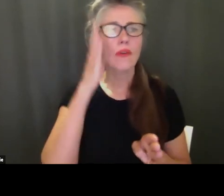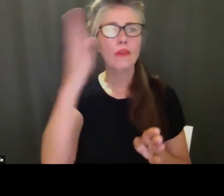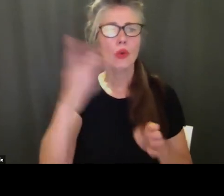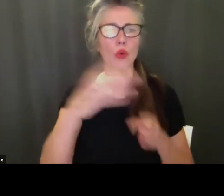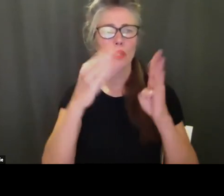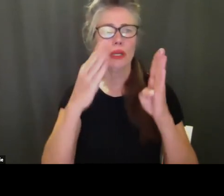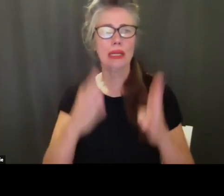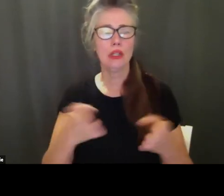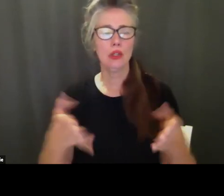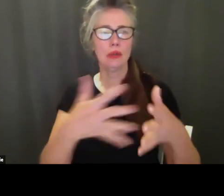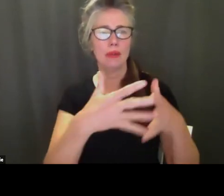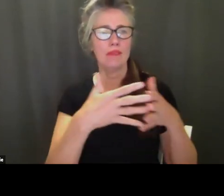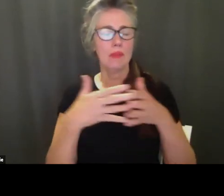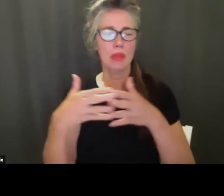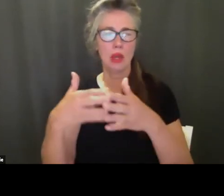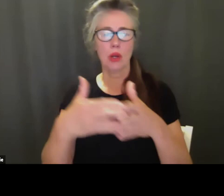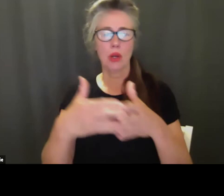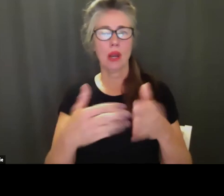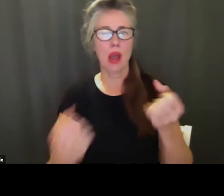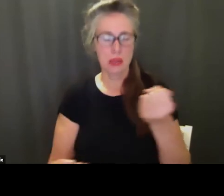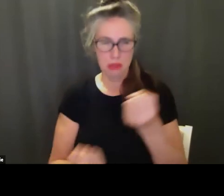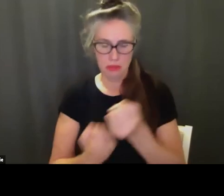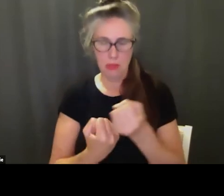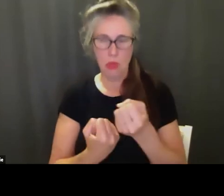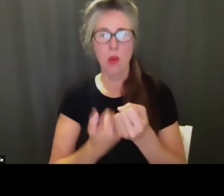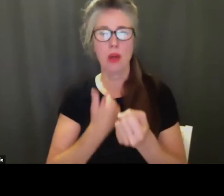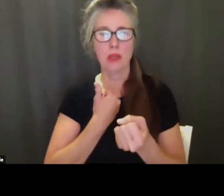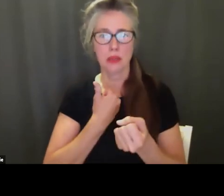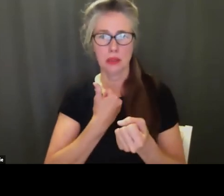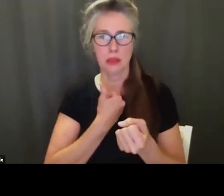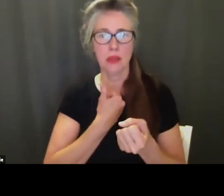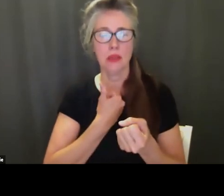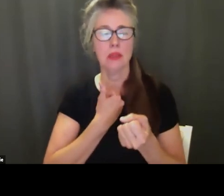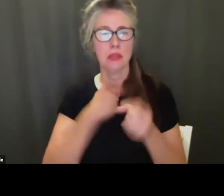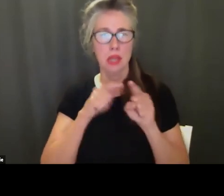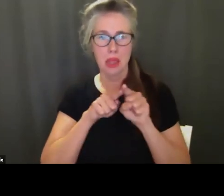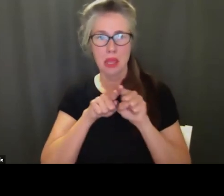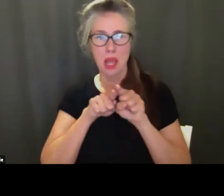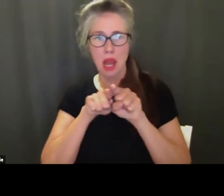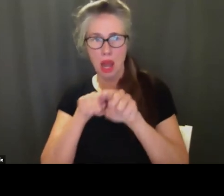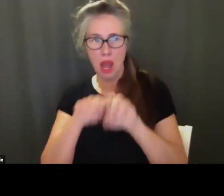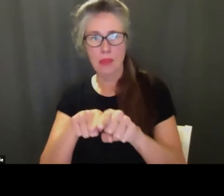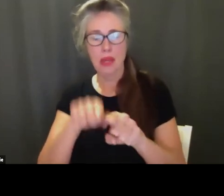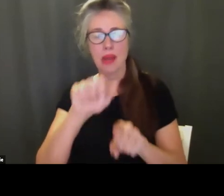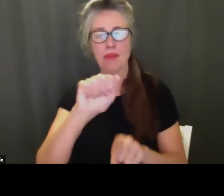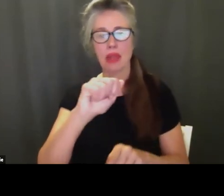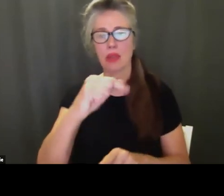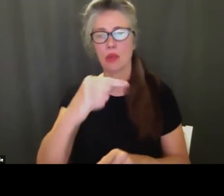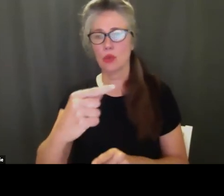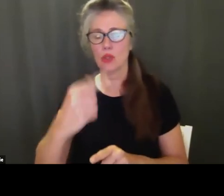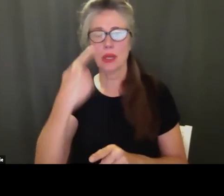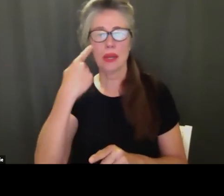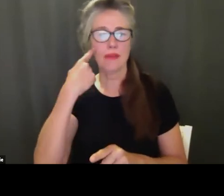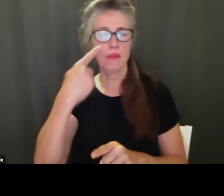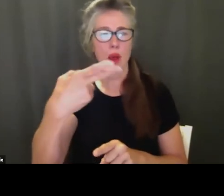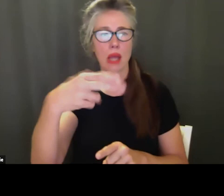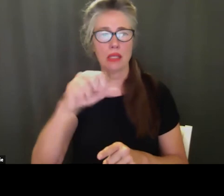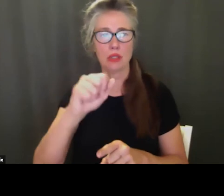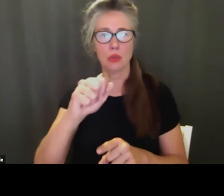America. I'm here to support the aligning of the A through G requirements with the graduation